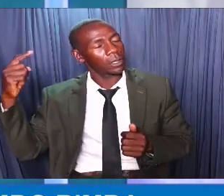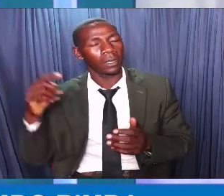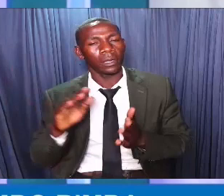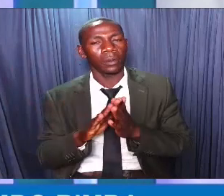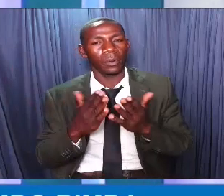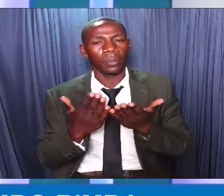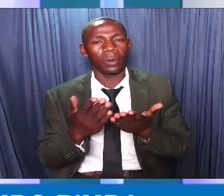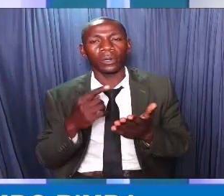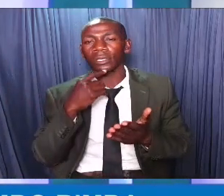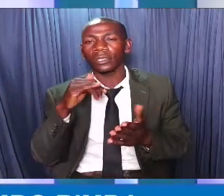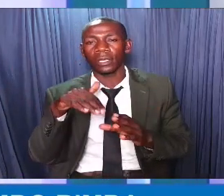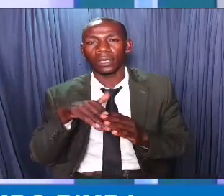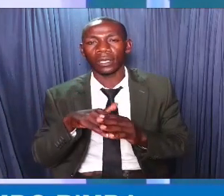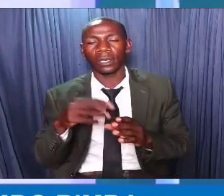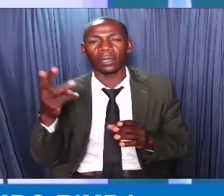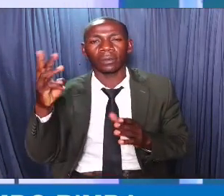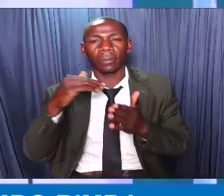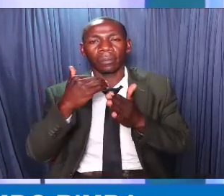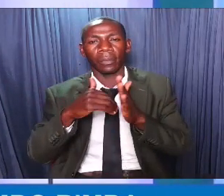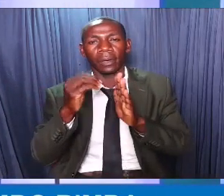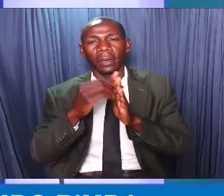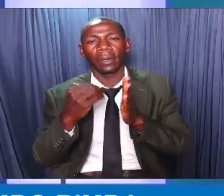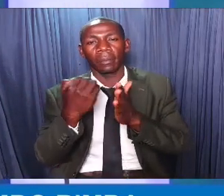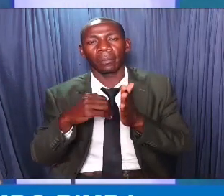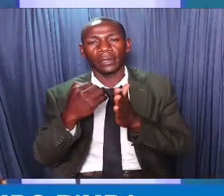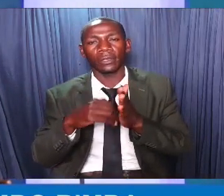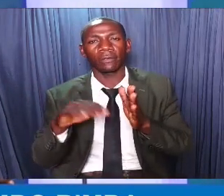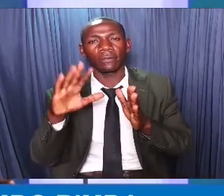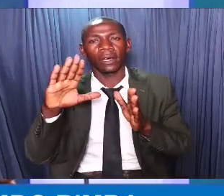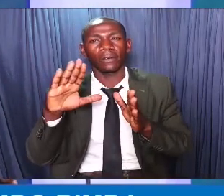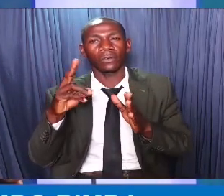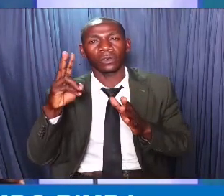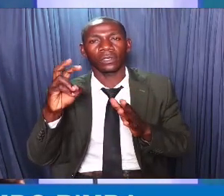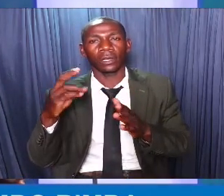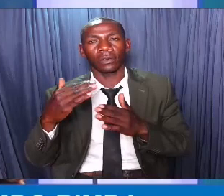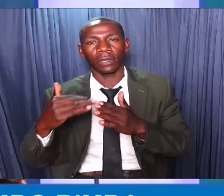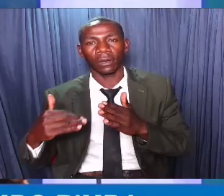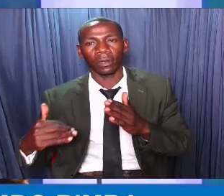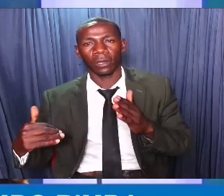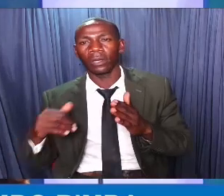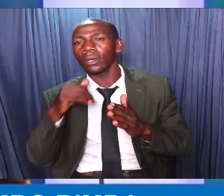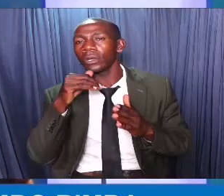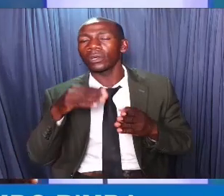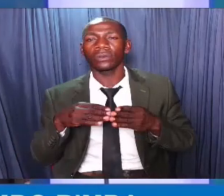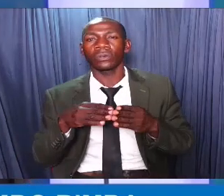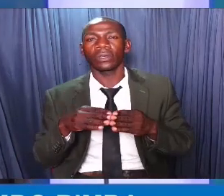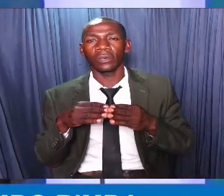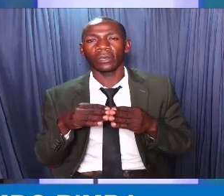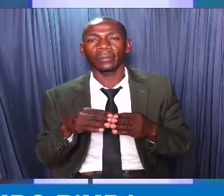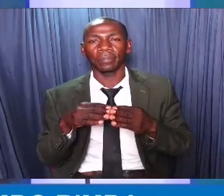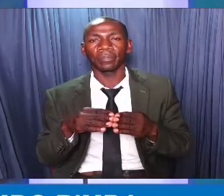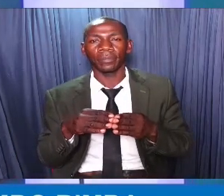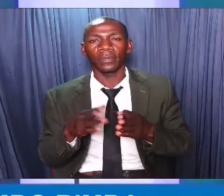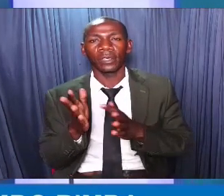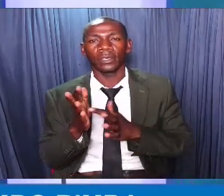Kinasema chuo katika The Bible says. Mathayo 5:23 kuendelea. In Matthew 5:23 downwards. Imeandikwa msizini. It's written don't commit adultery.